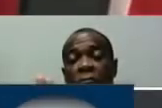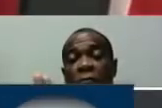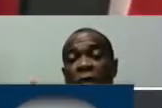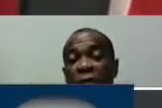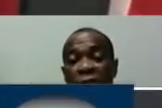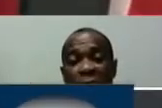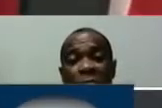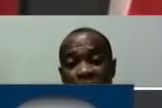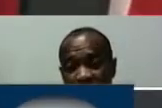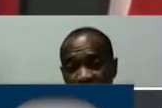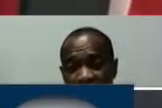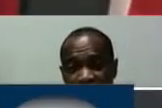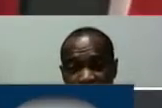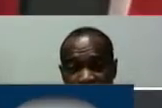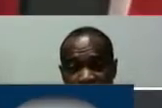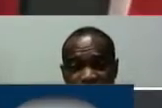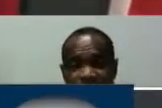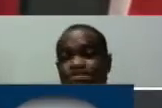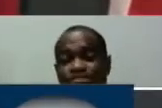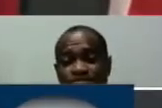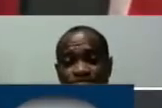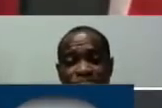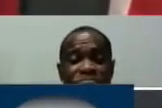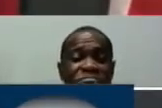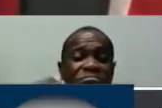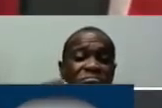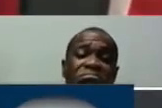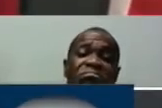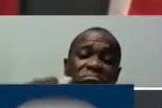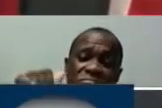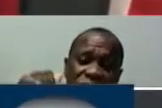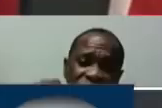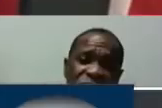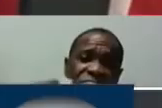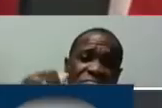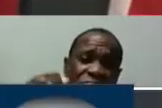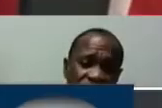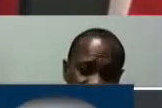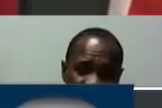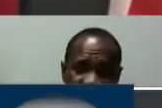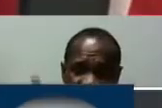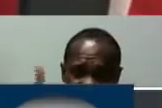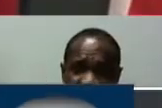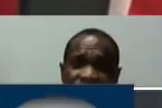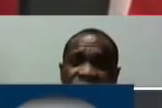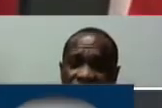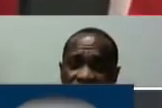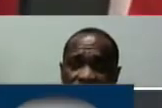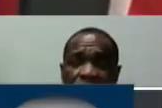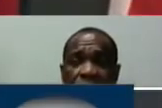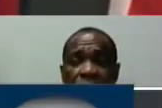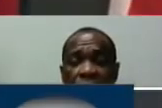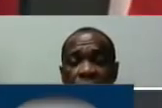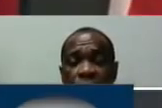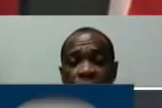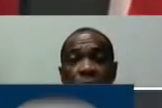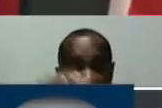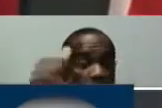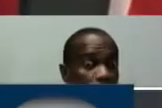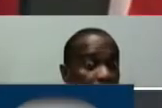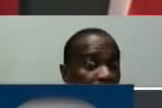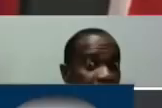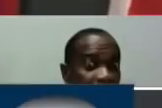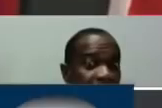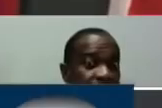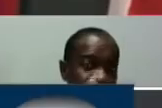every day we receive the reports. I remember distinctly when the first person died from COVID